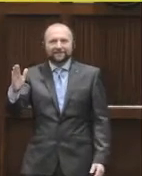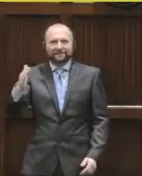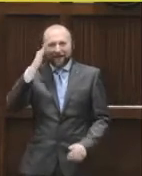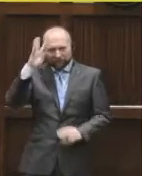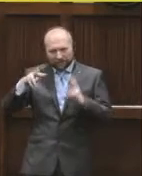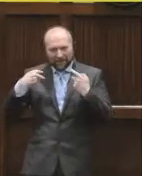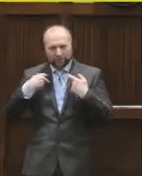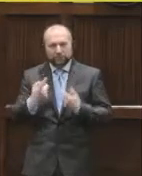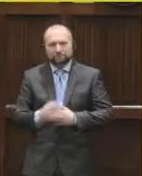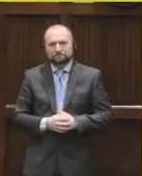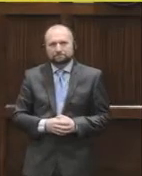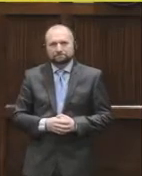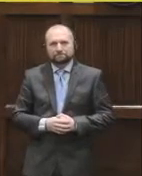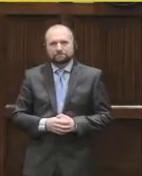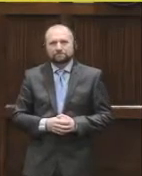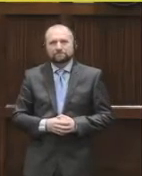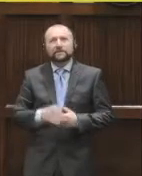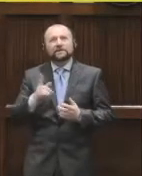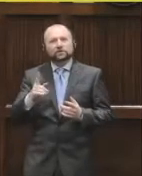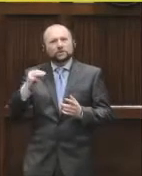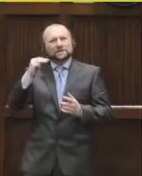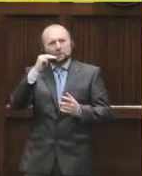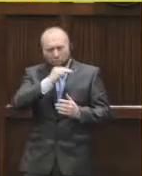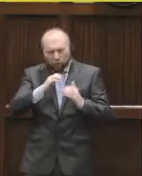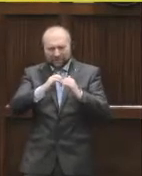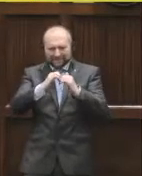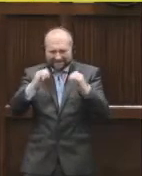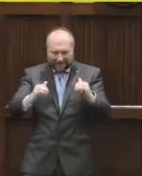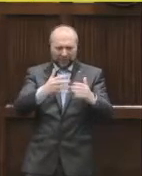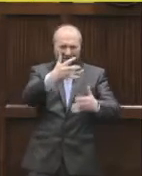Language. And there's an important distinction there.